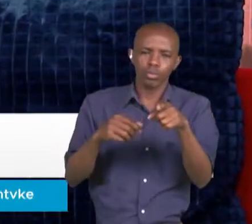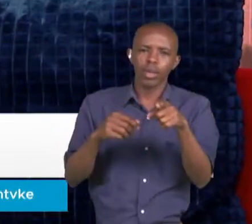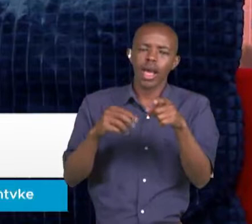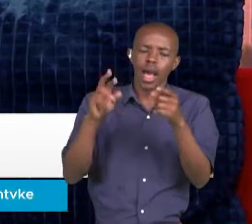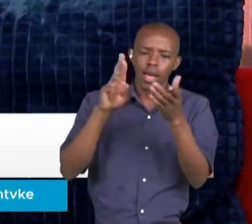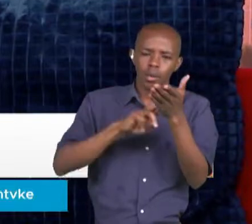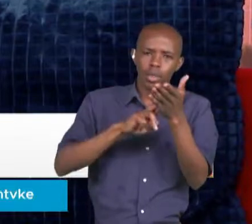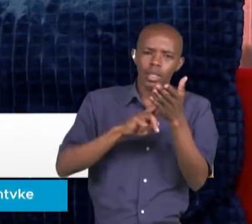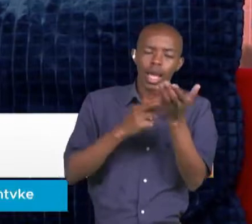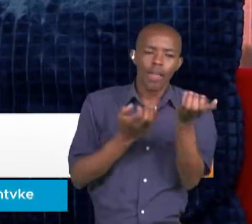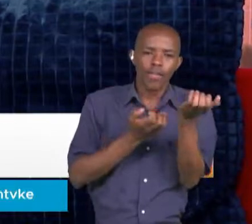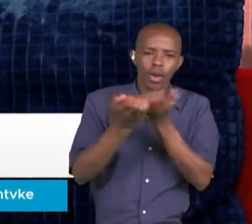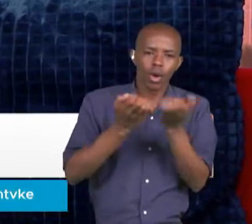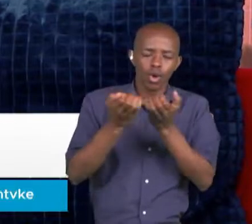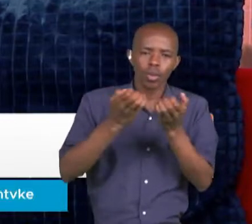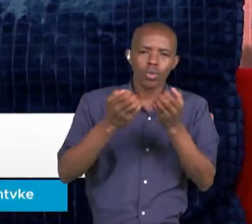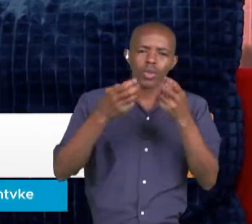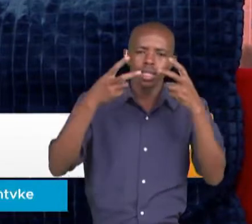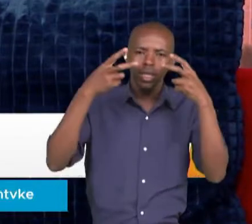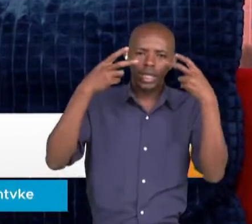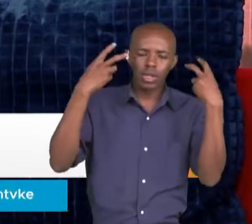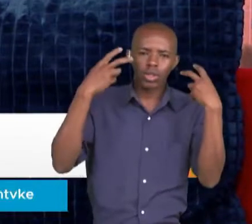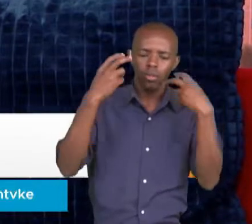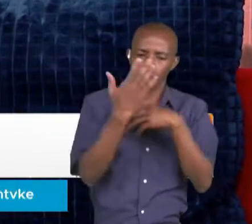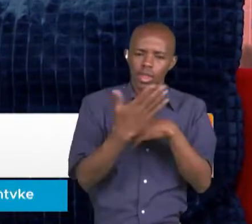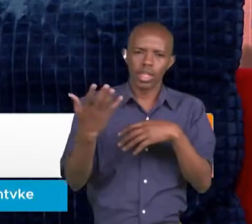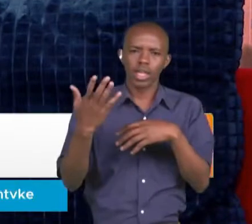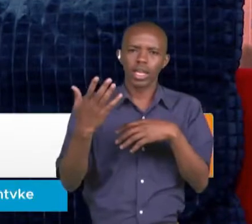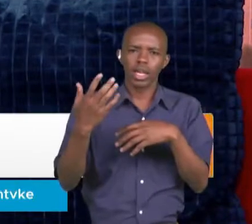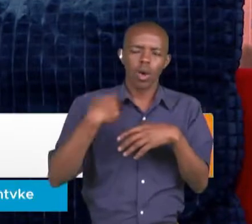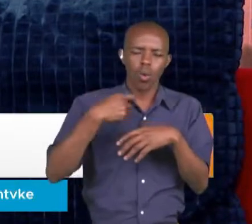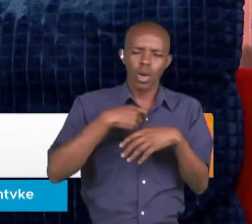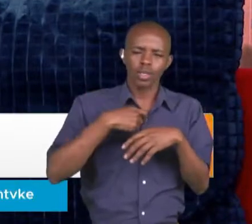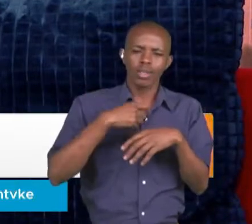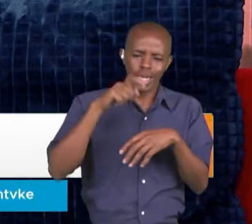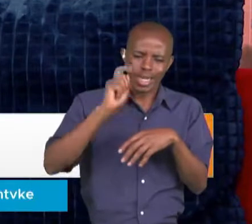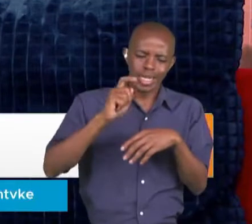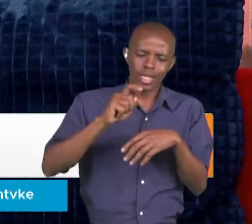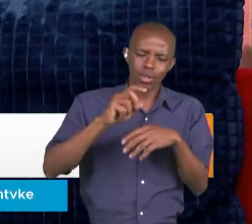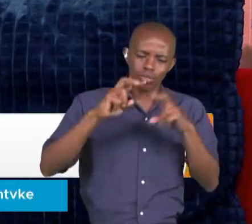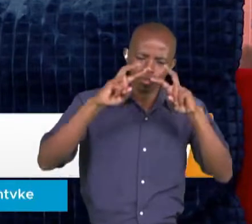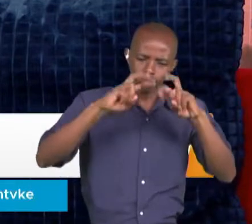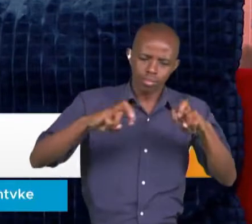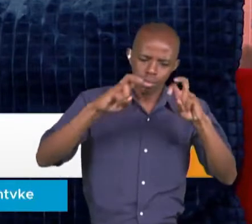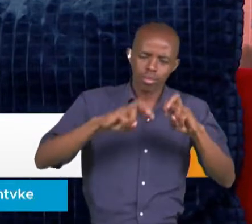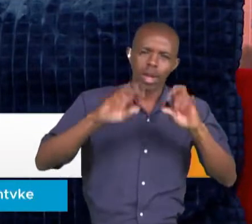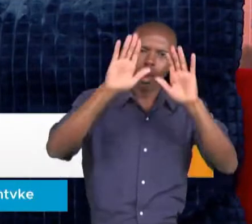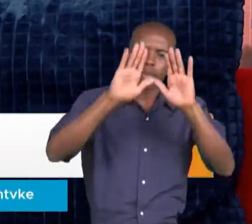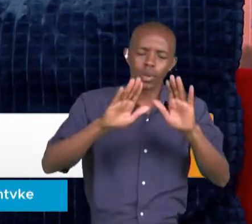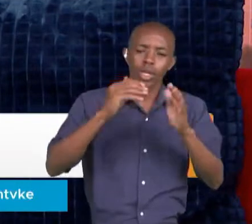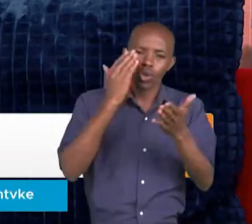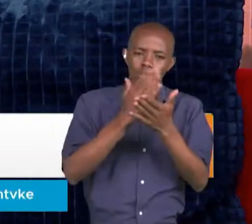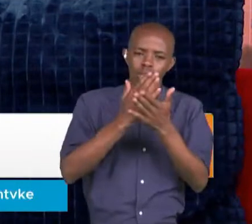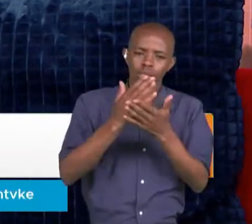The economies of terrorism is something that we critically need to look at. It's also attractive to a government okay. that is